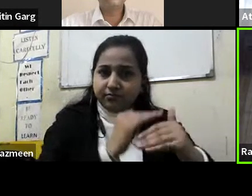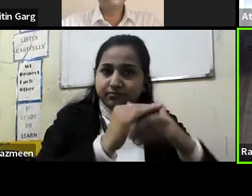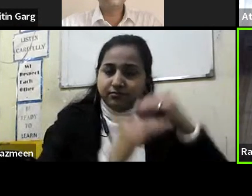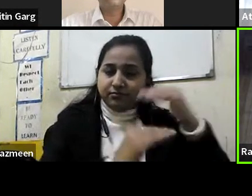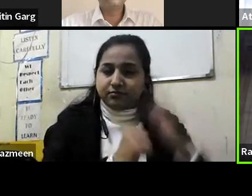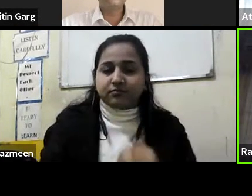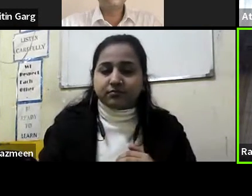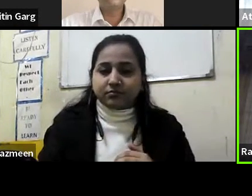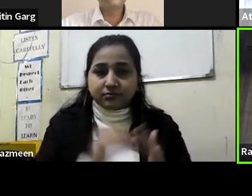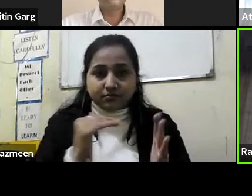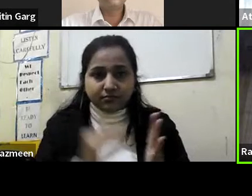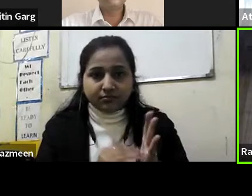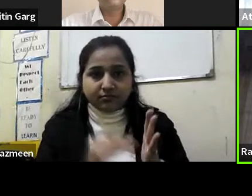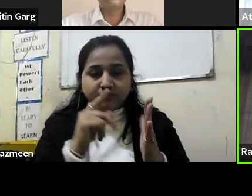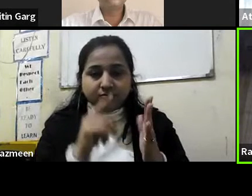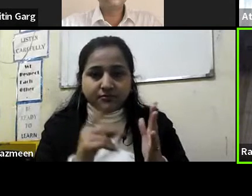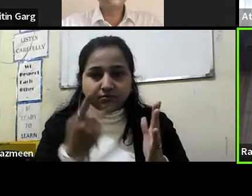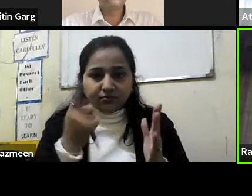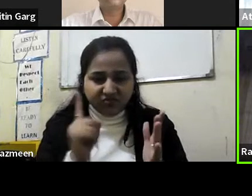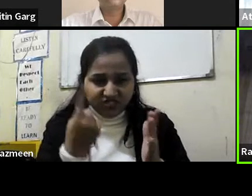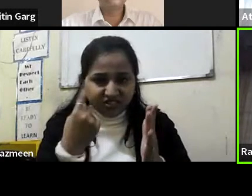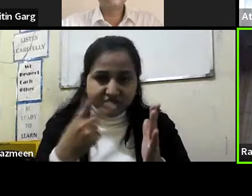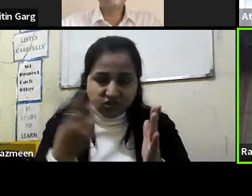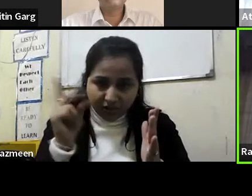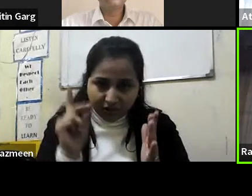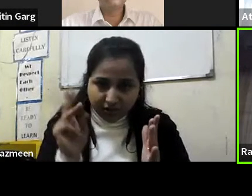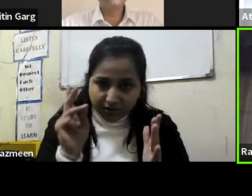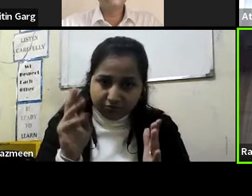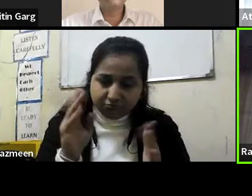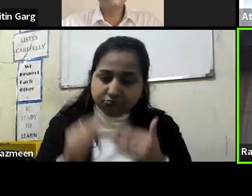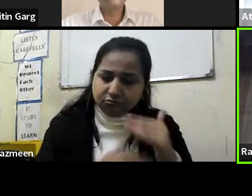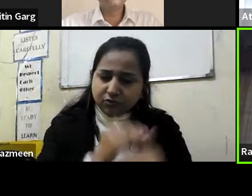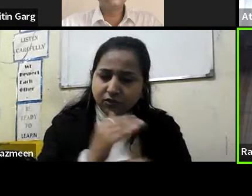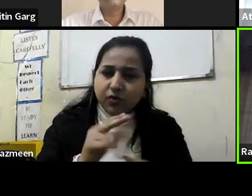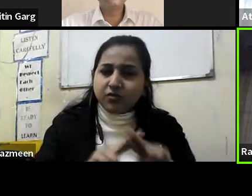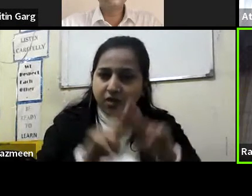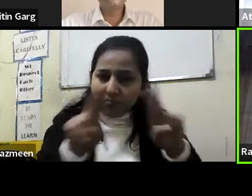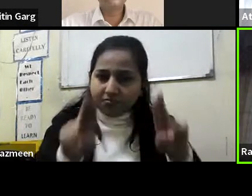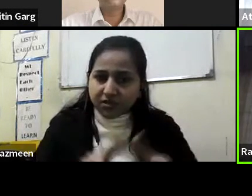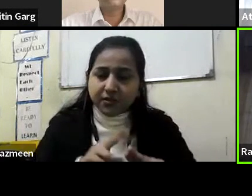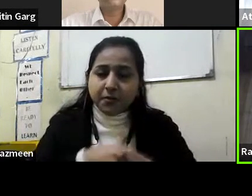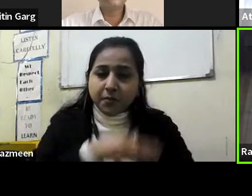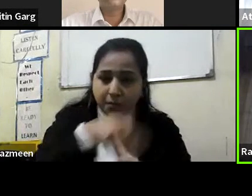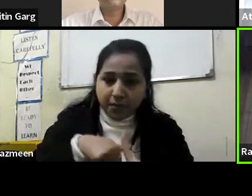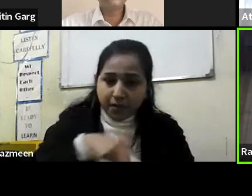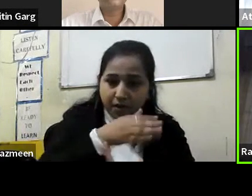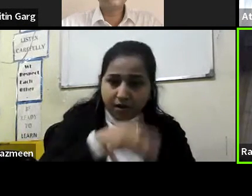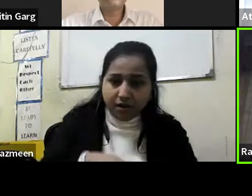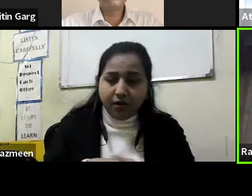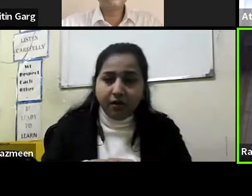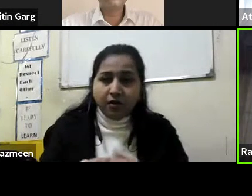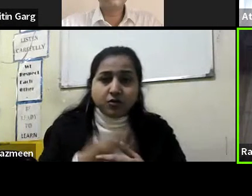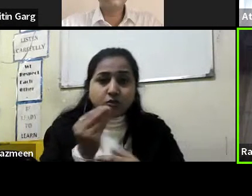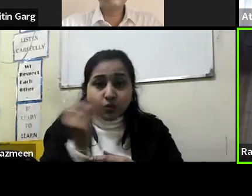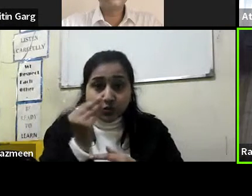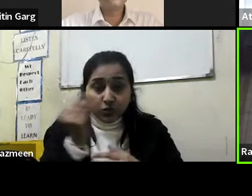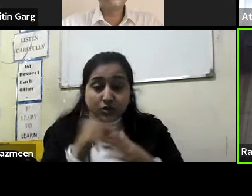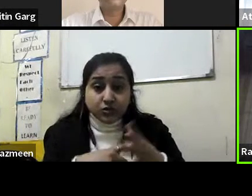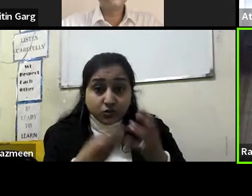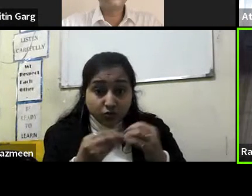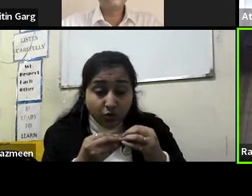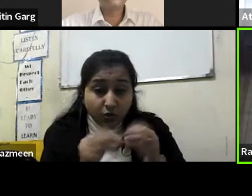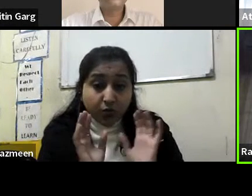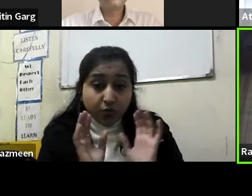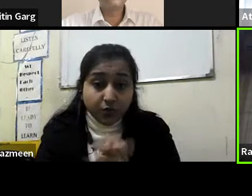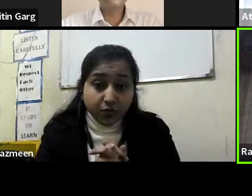people that who had been traditionally entrepreneurial because of their family background and so on, some of the jobs, there